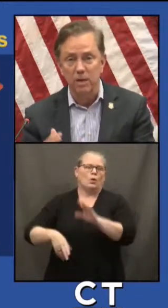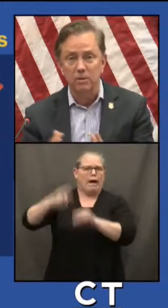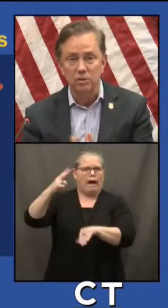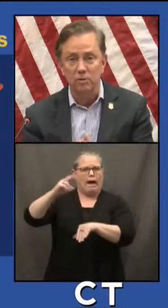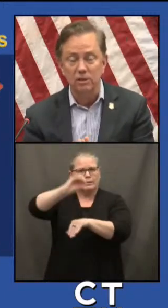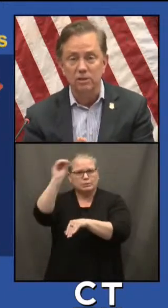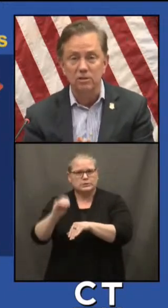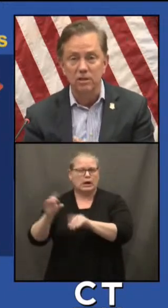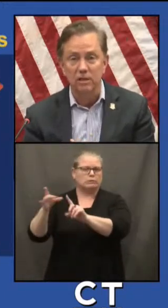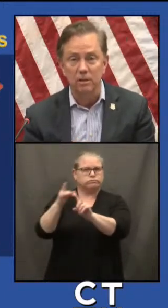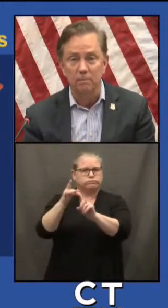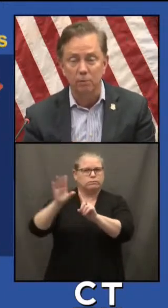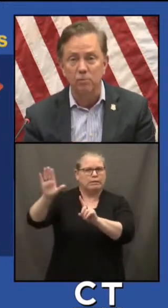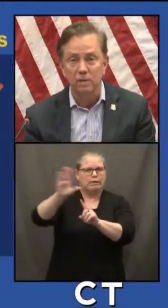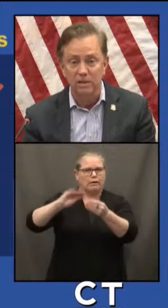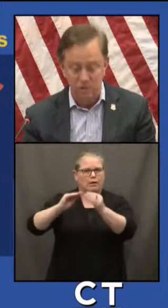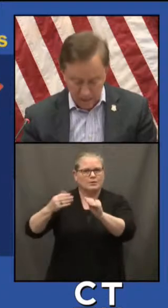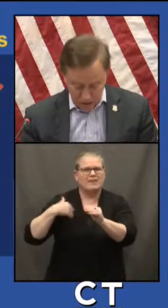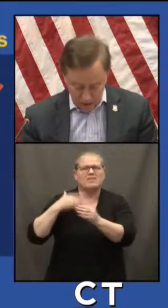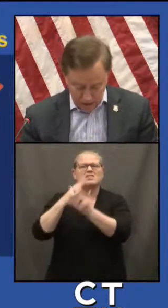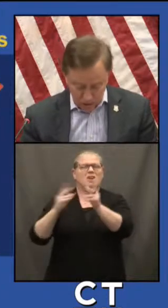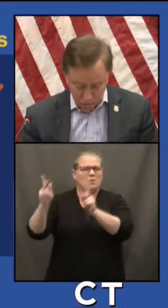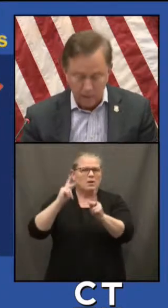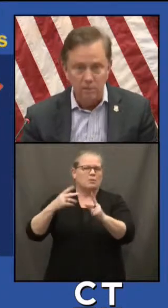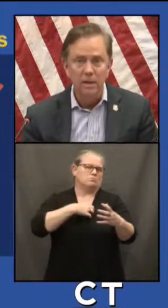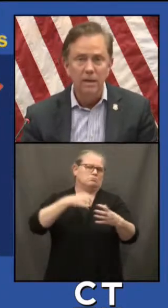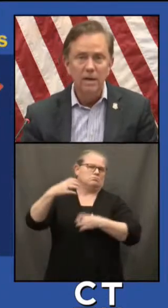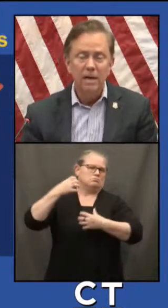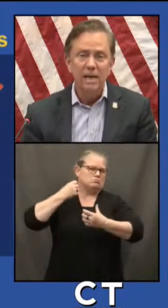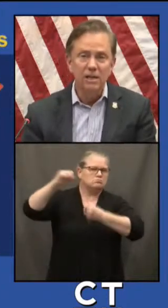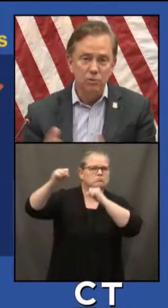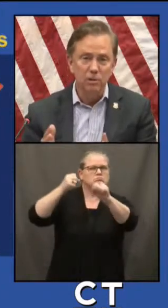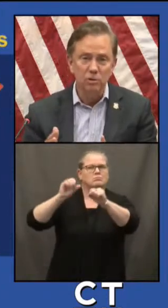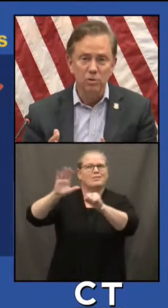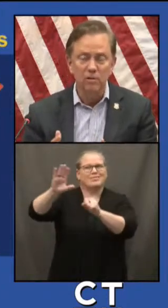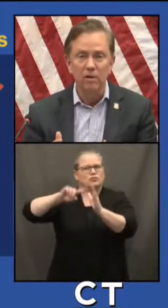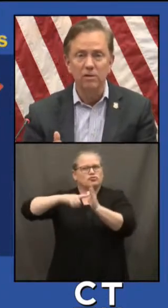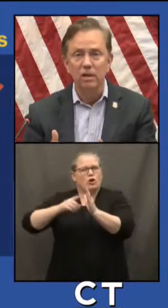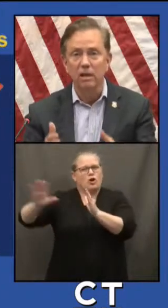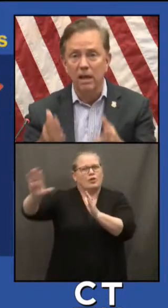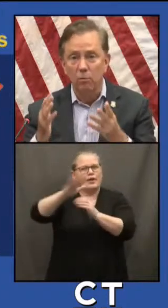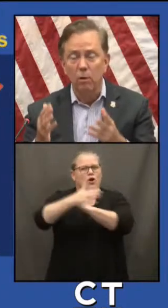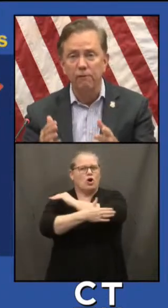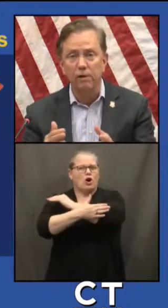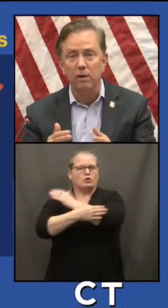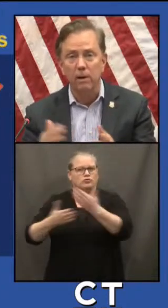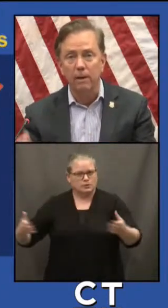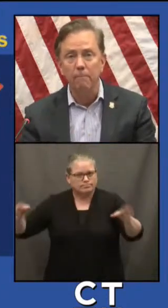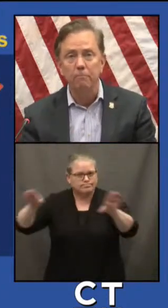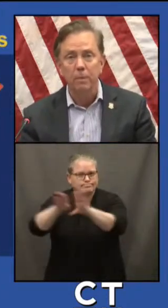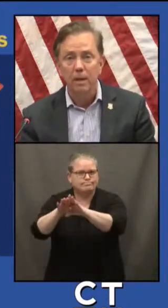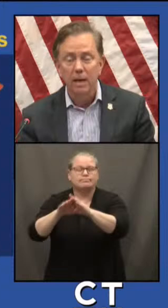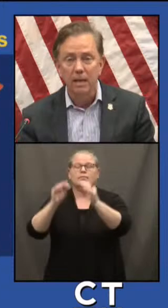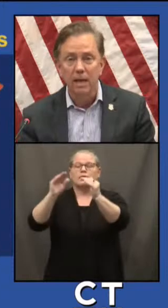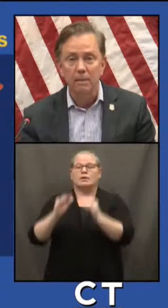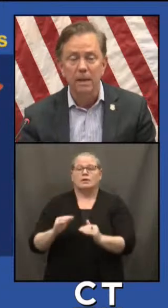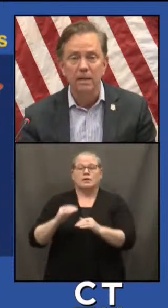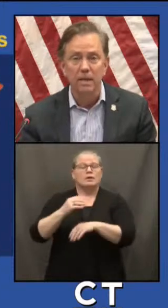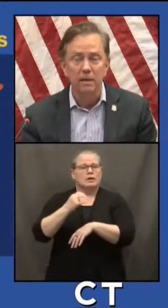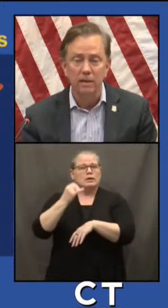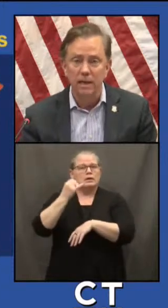some demonstrations and protests against that as well. Israel, sort of interesting. They were flaring up, and